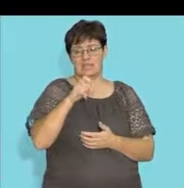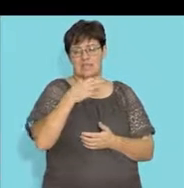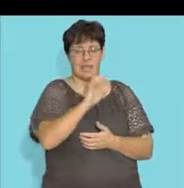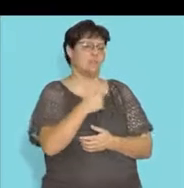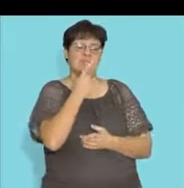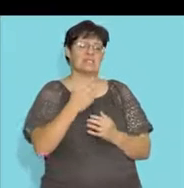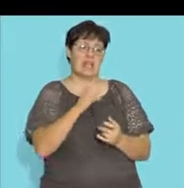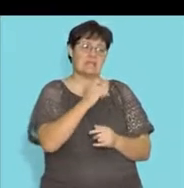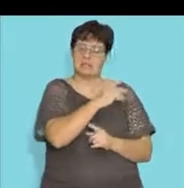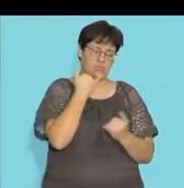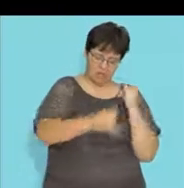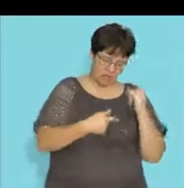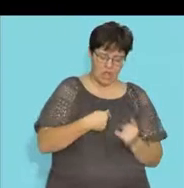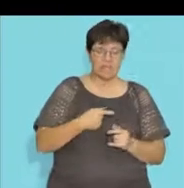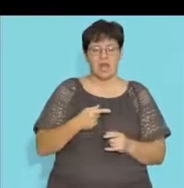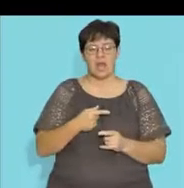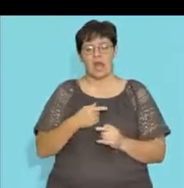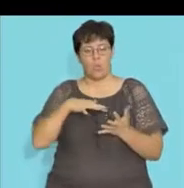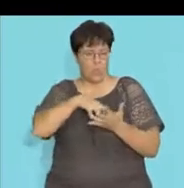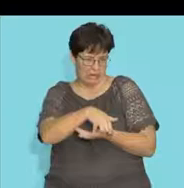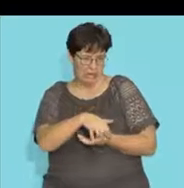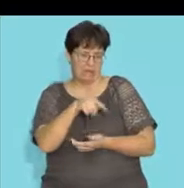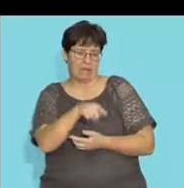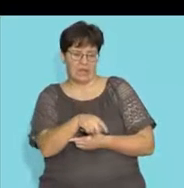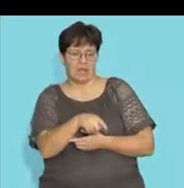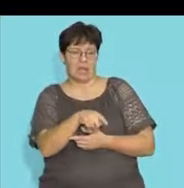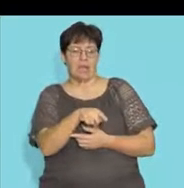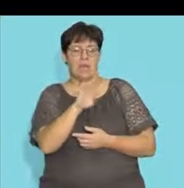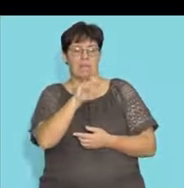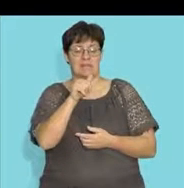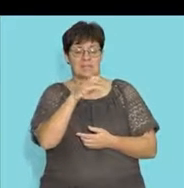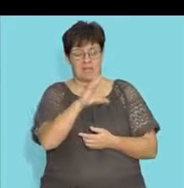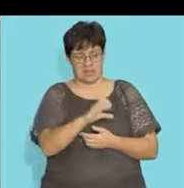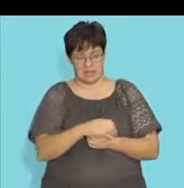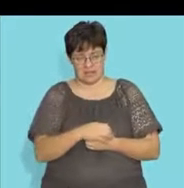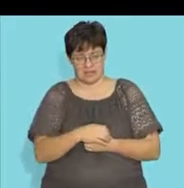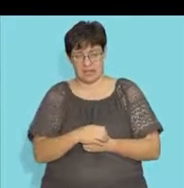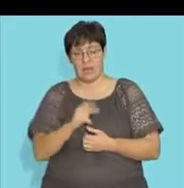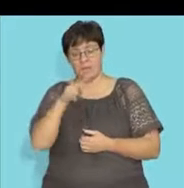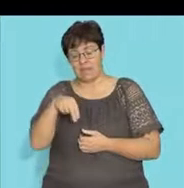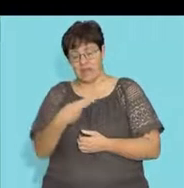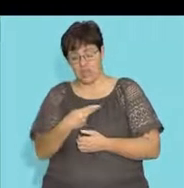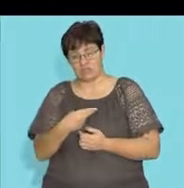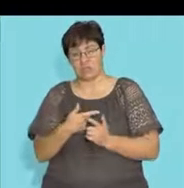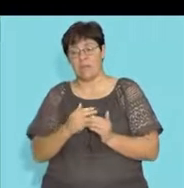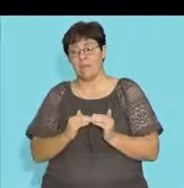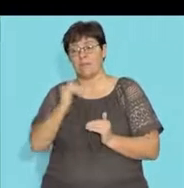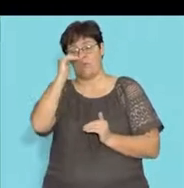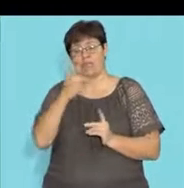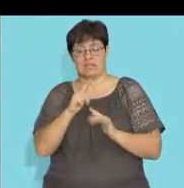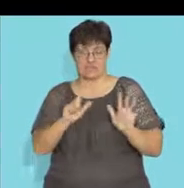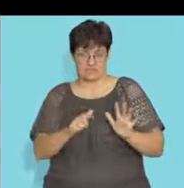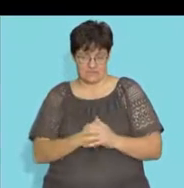basic. Sorry, I said weakly acidic, but it's weakly basic, meaning the pH is bigger than